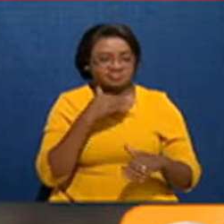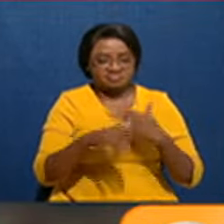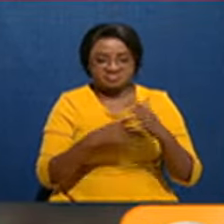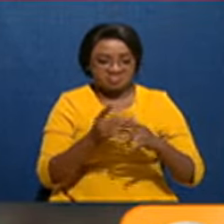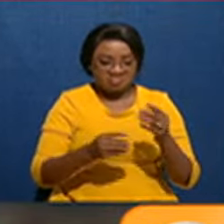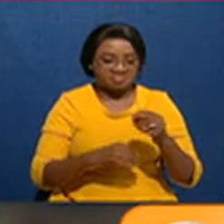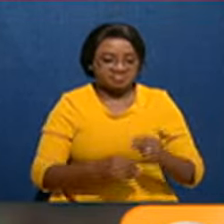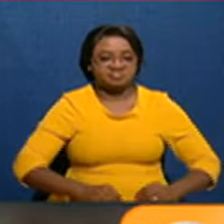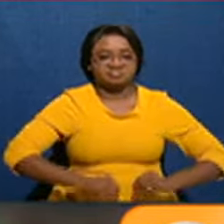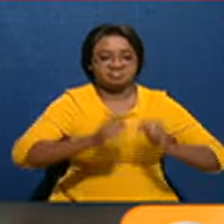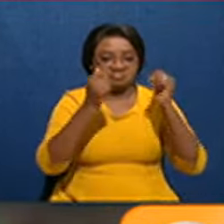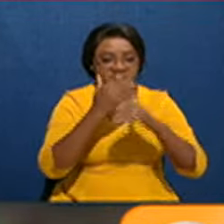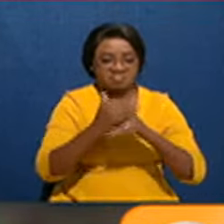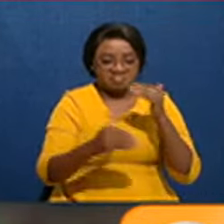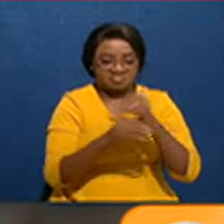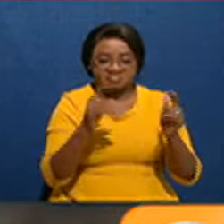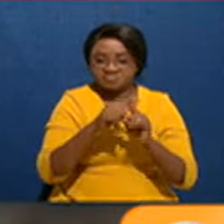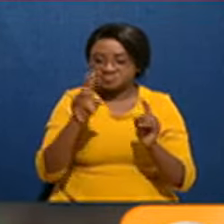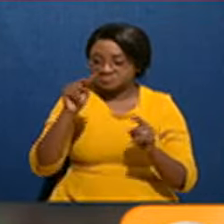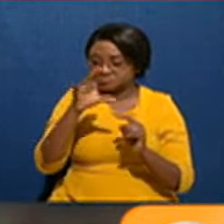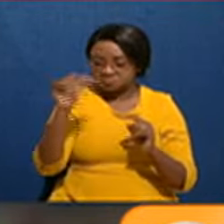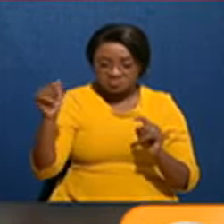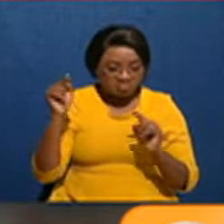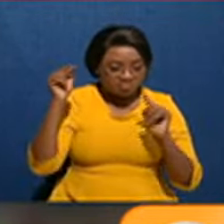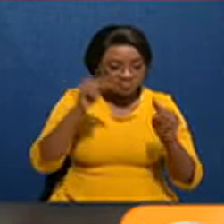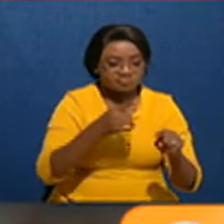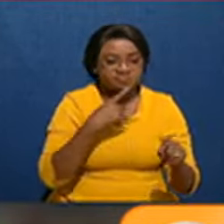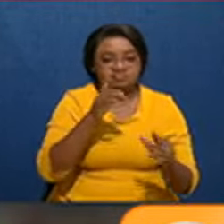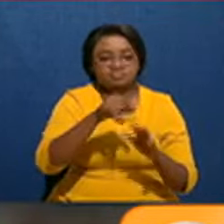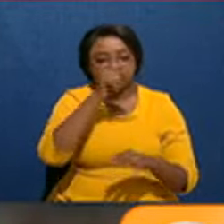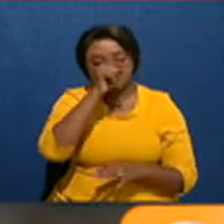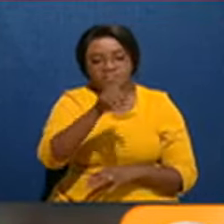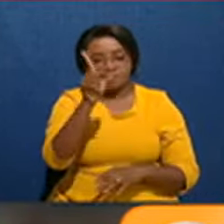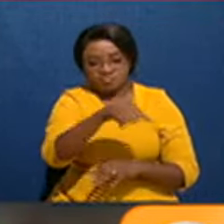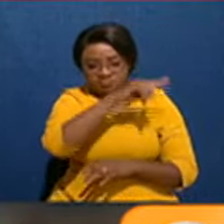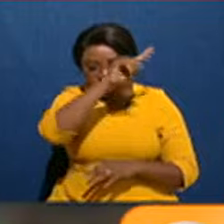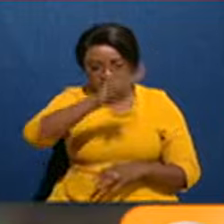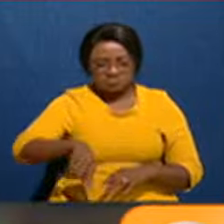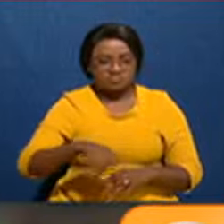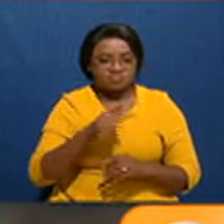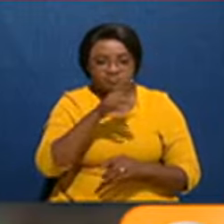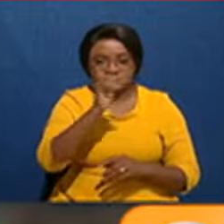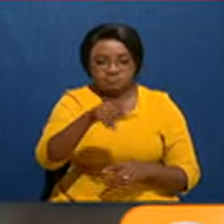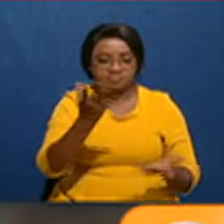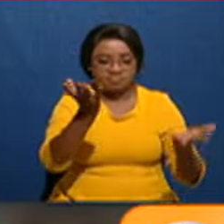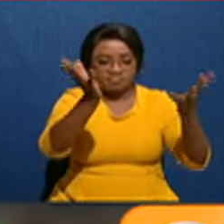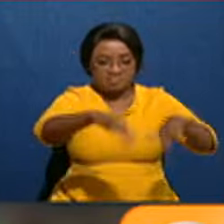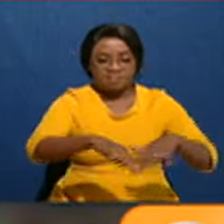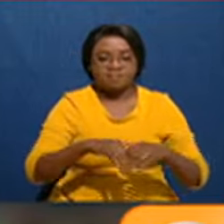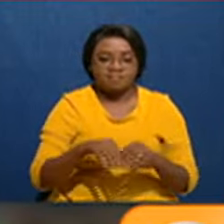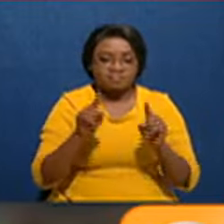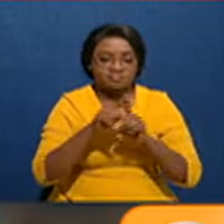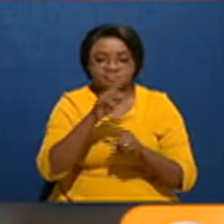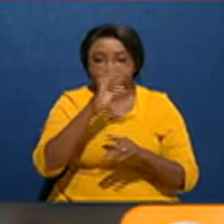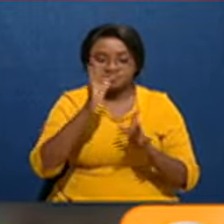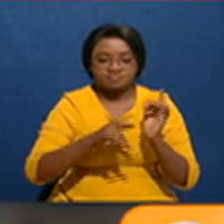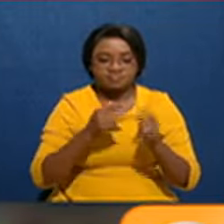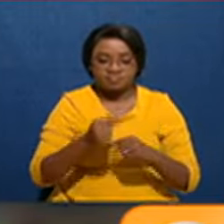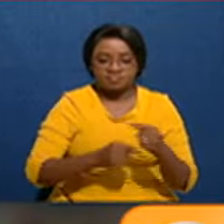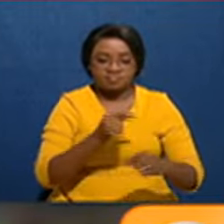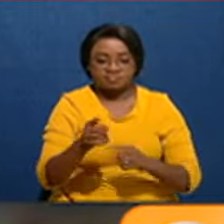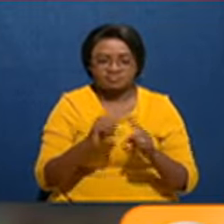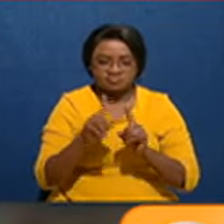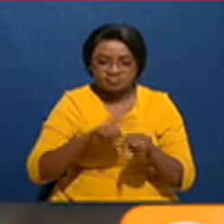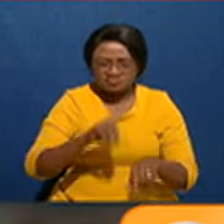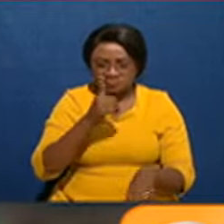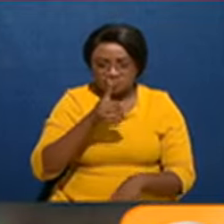development. The NCA had gone to the site. Yeah. They had marked this building with an X, meaning that it needs to be demolished and it should not proceed. But the